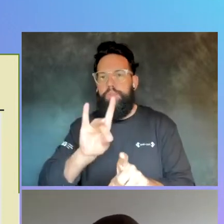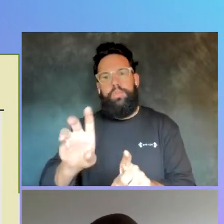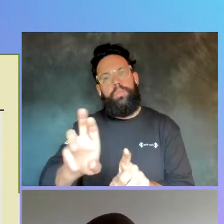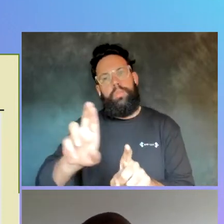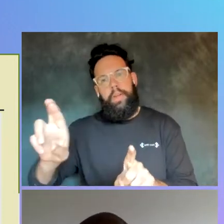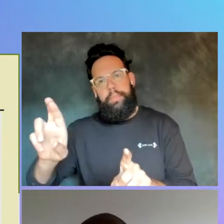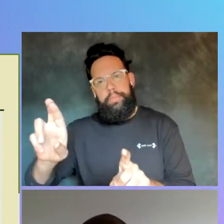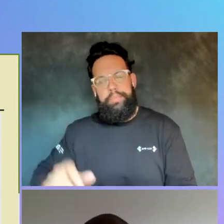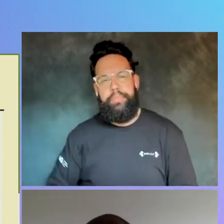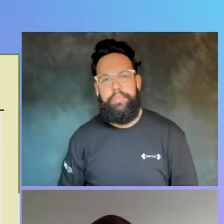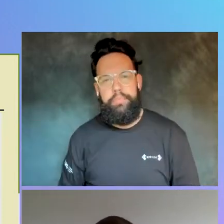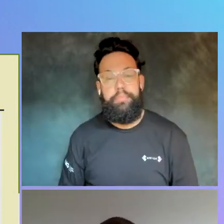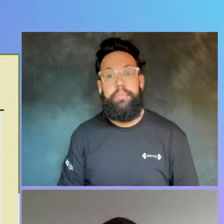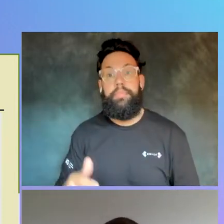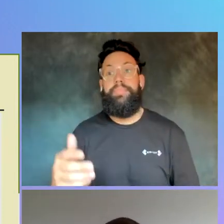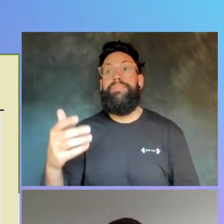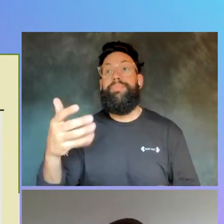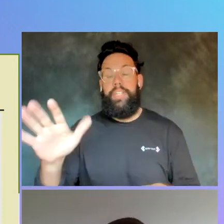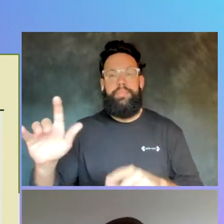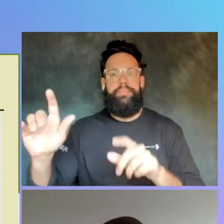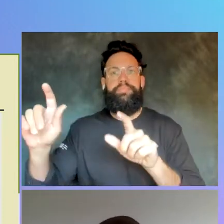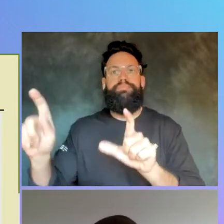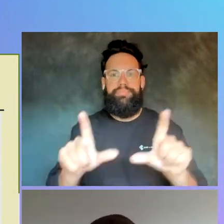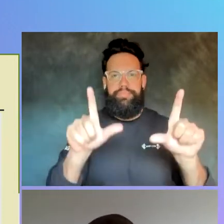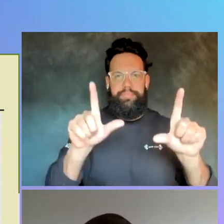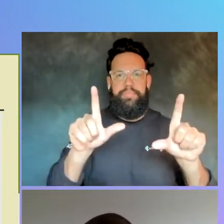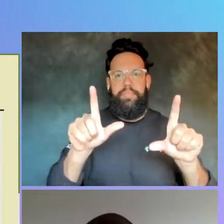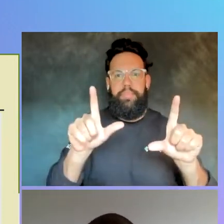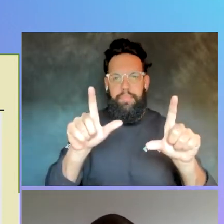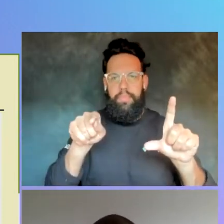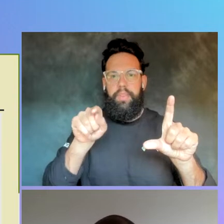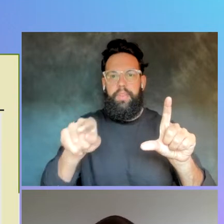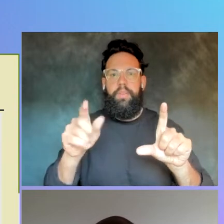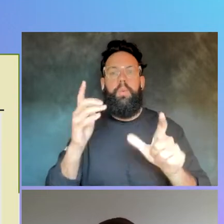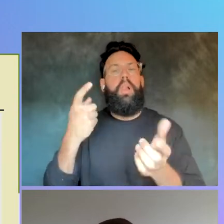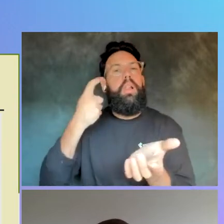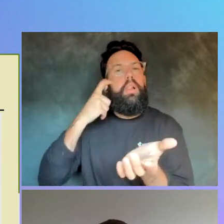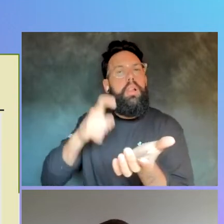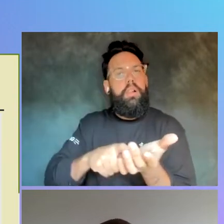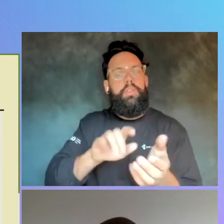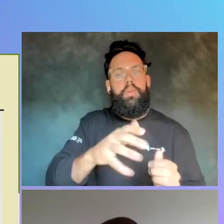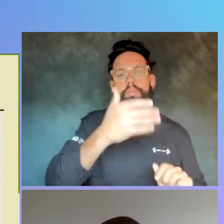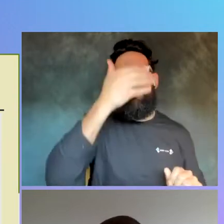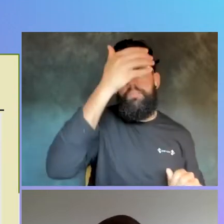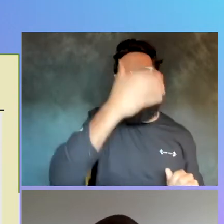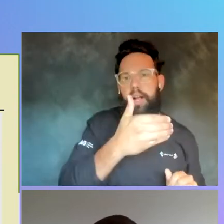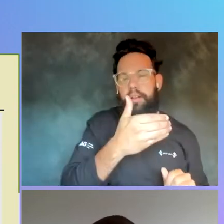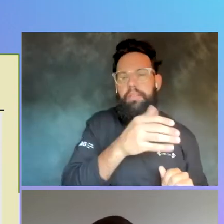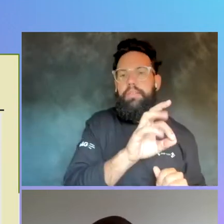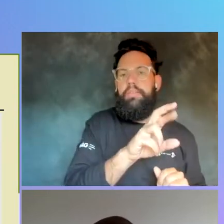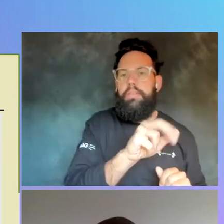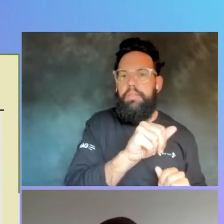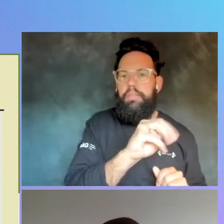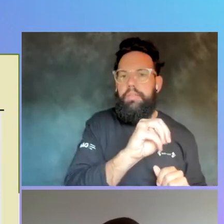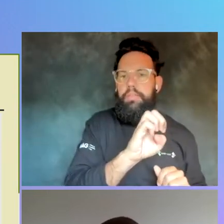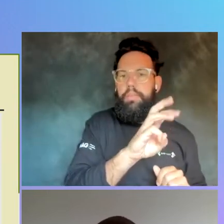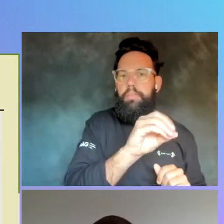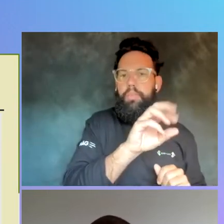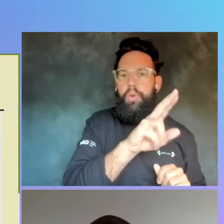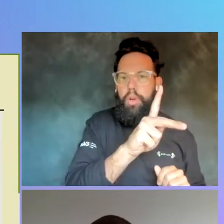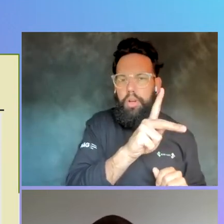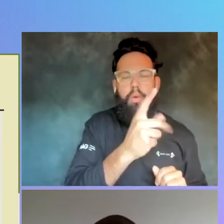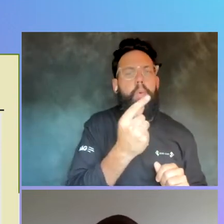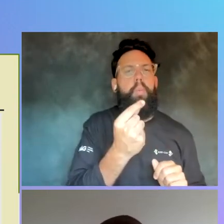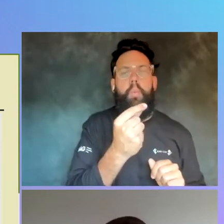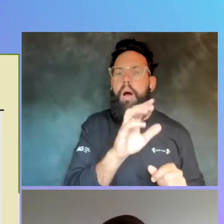From there, Cypress detects the existing front-end frameworks and their bundlers in your project, and you get the